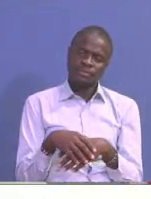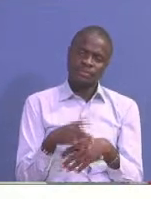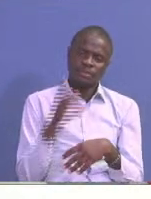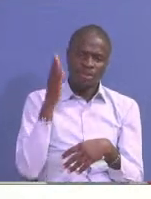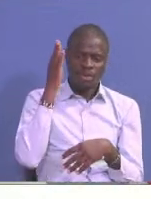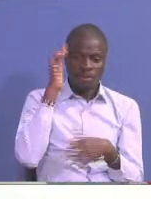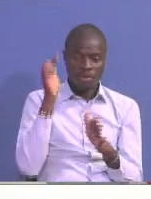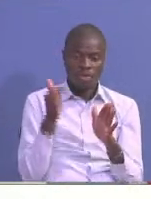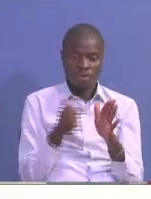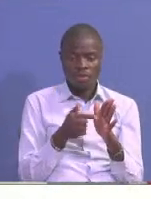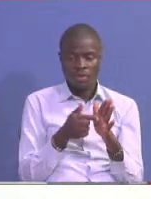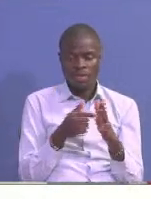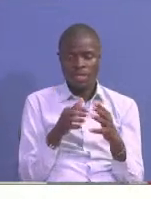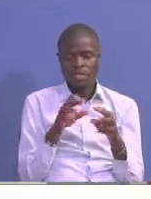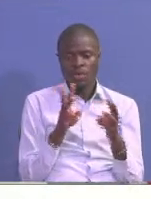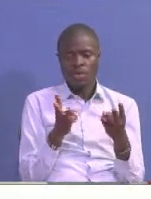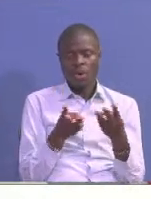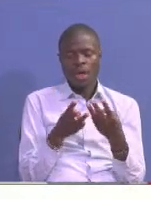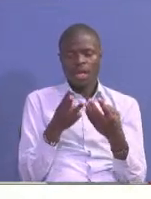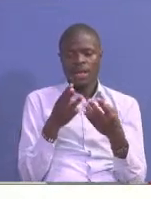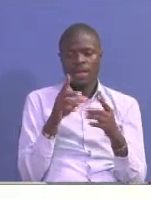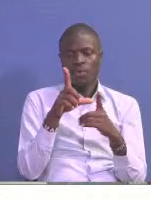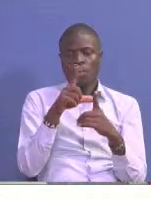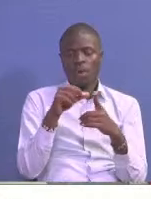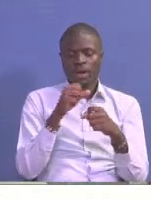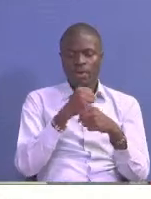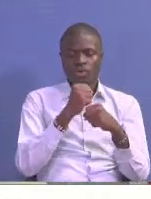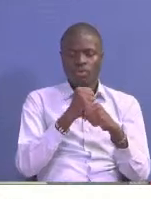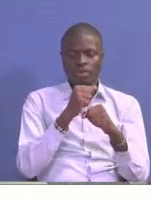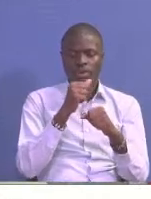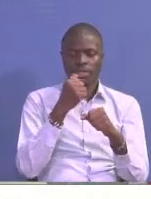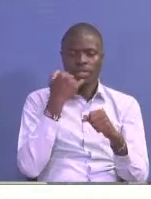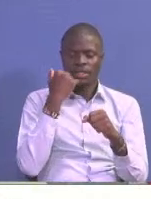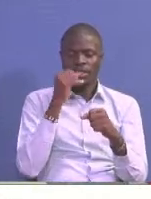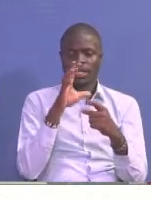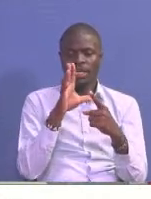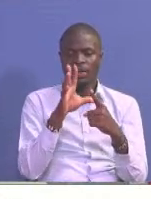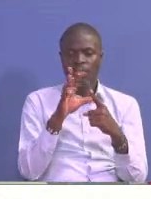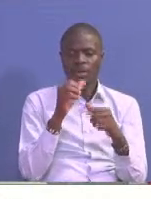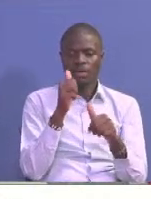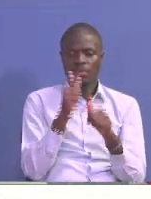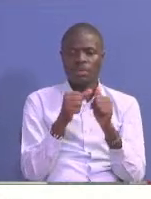This word competitiveness, I think is a word which should be